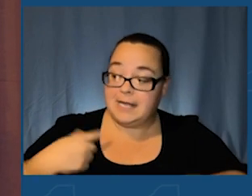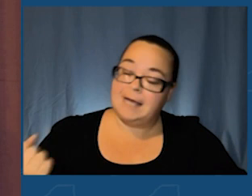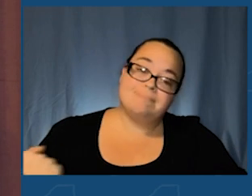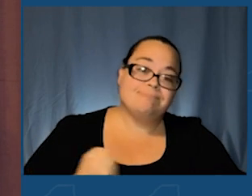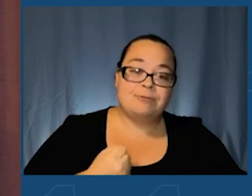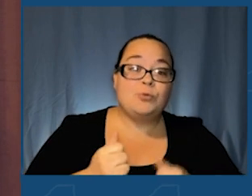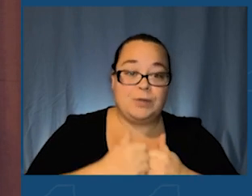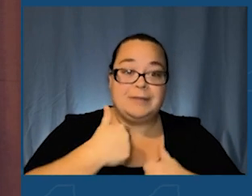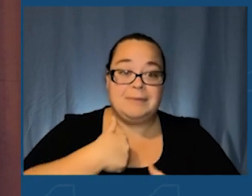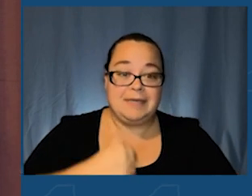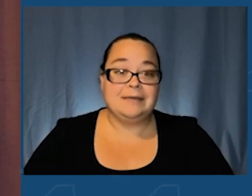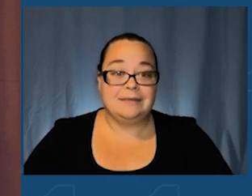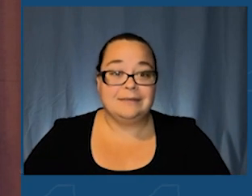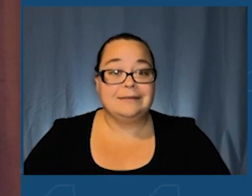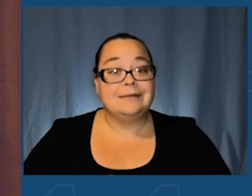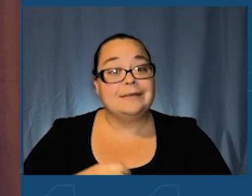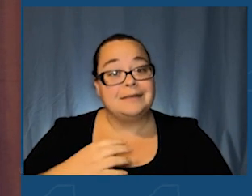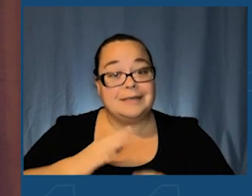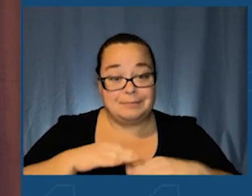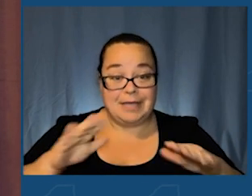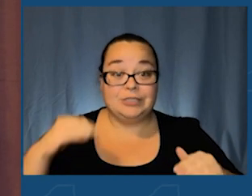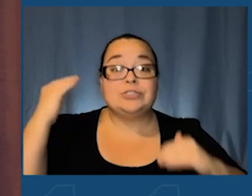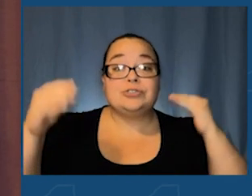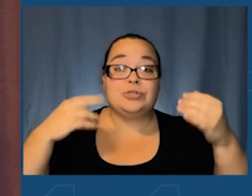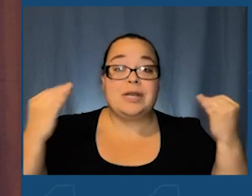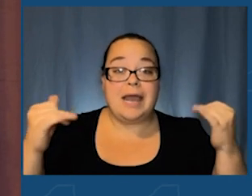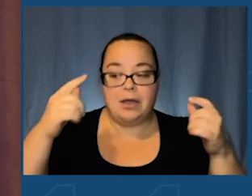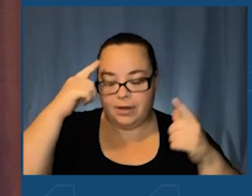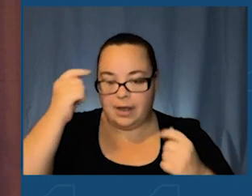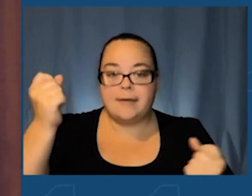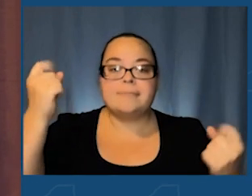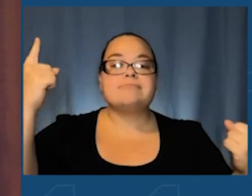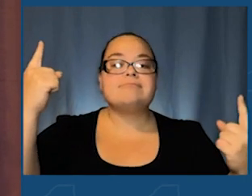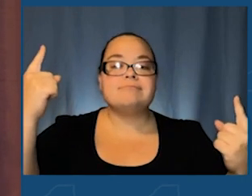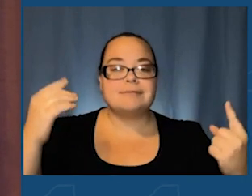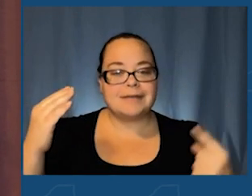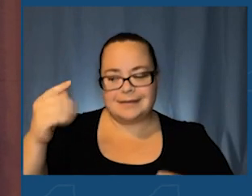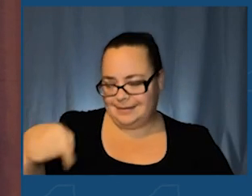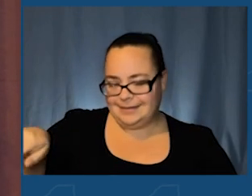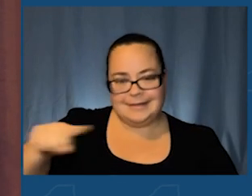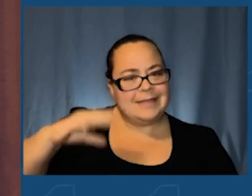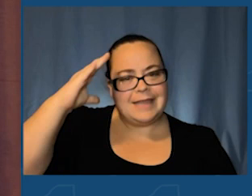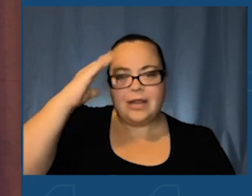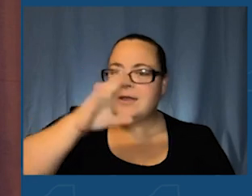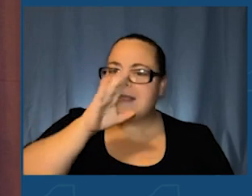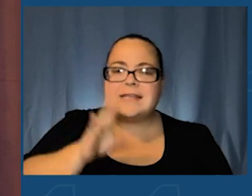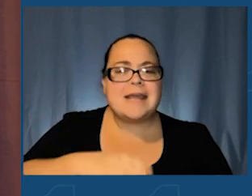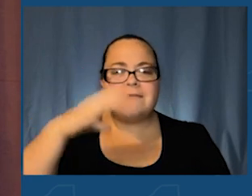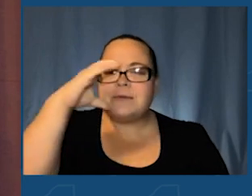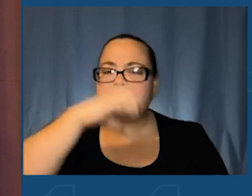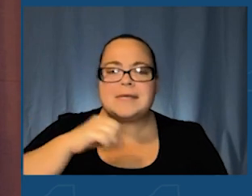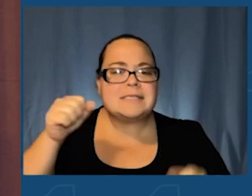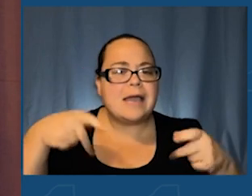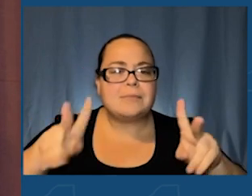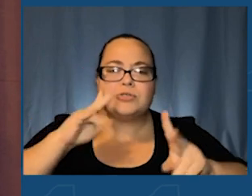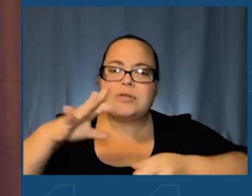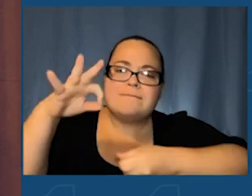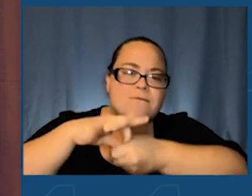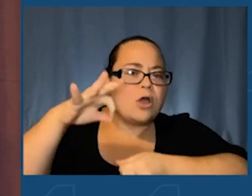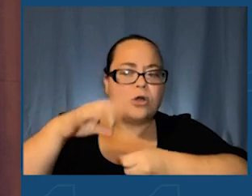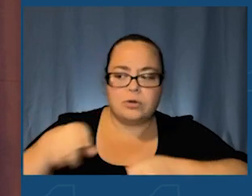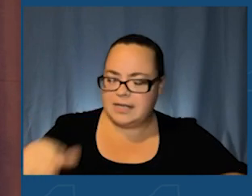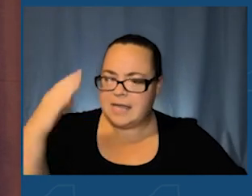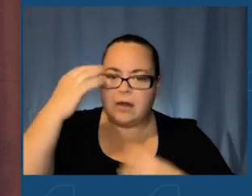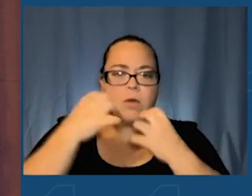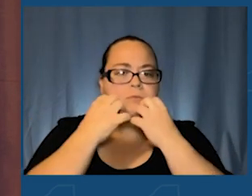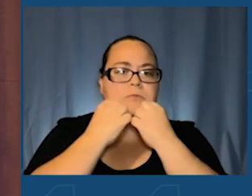I have adult children now, and they're enlightened. They know that they will never, ever miss an opportunity to cast that ballot. They know that it's sacred